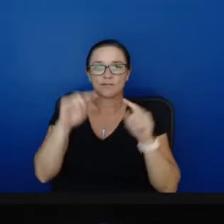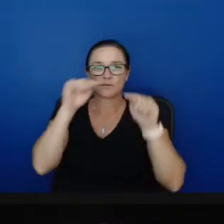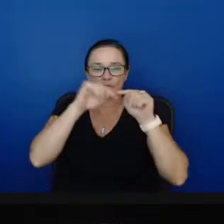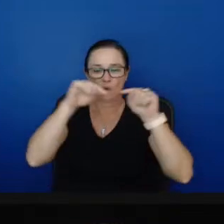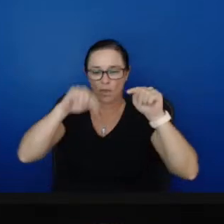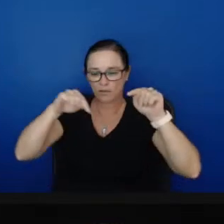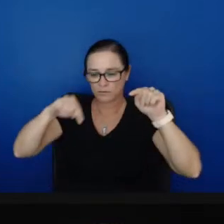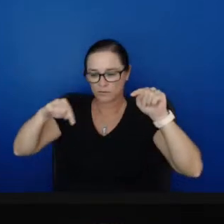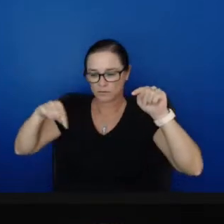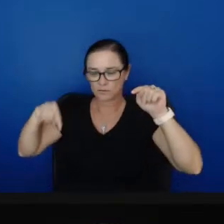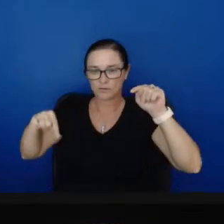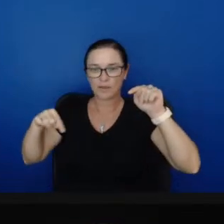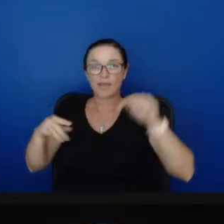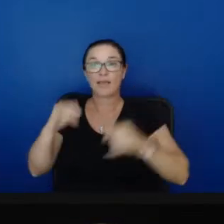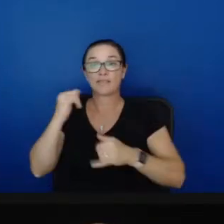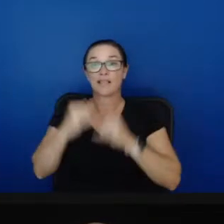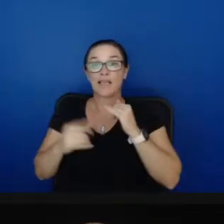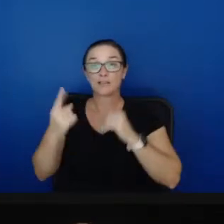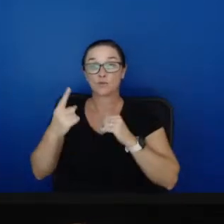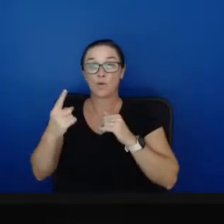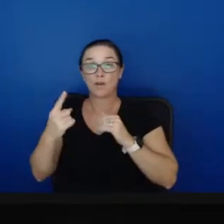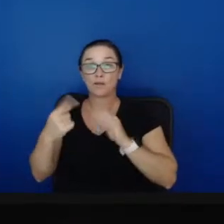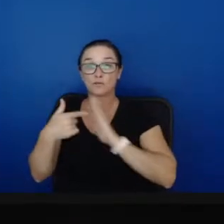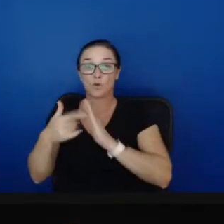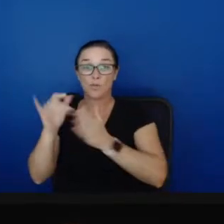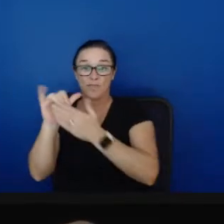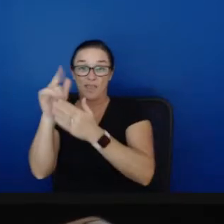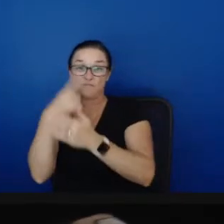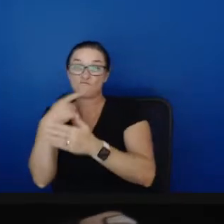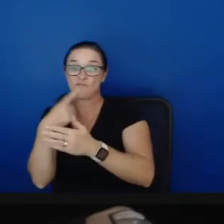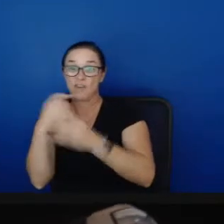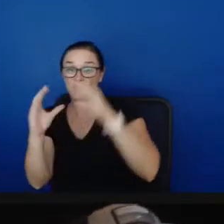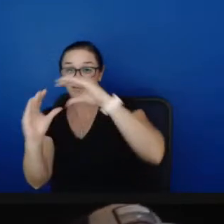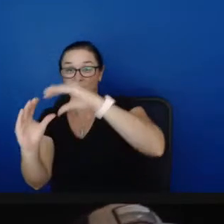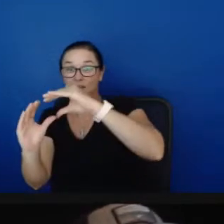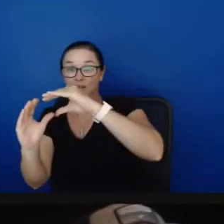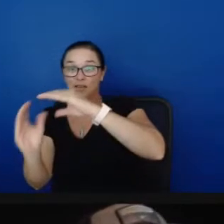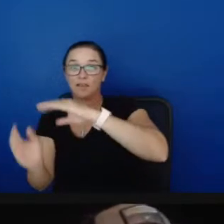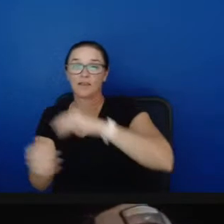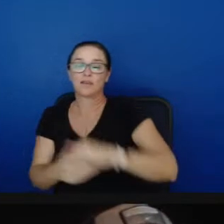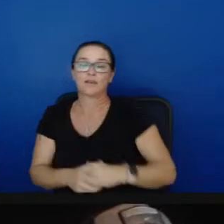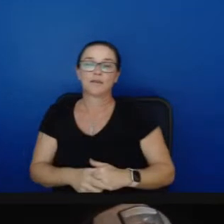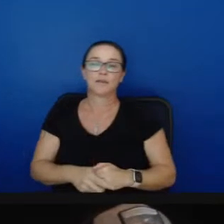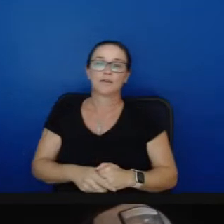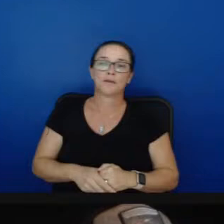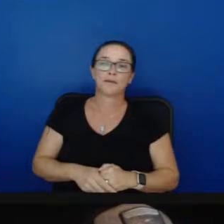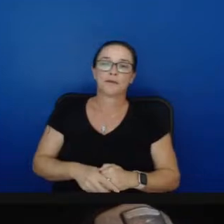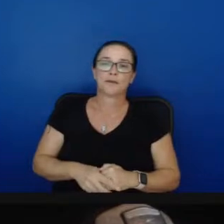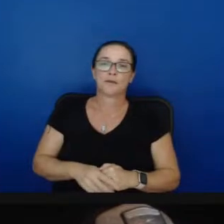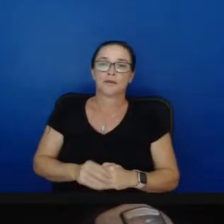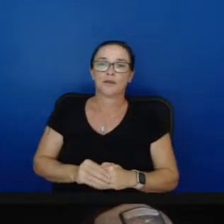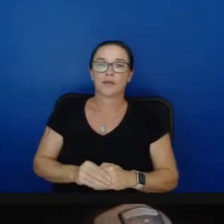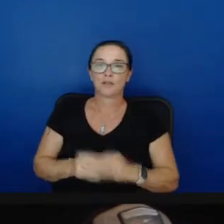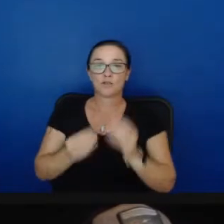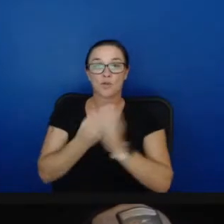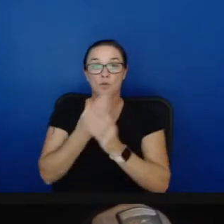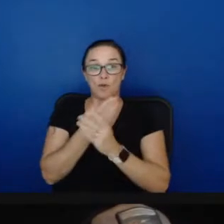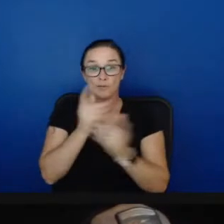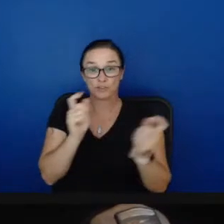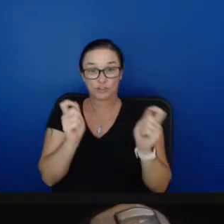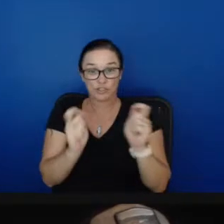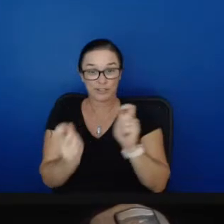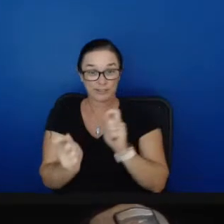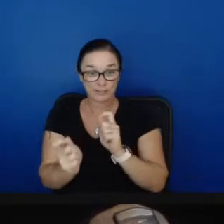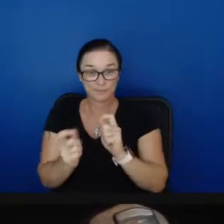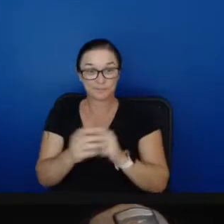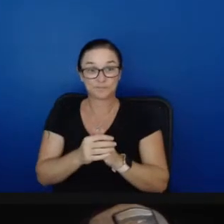That last paper was showing this one over here, right there. So the eruption is evolving. This eruption